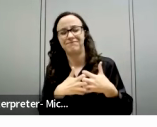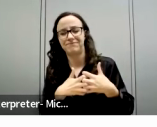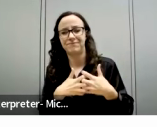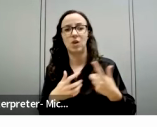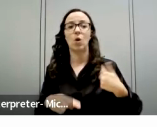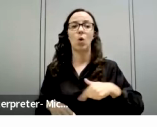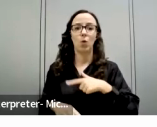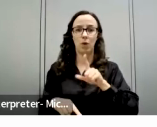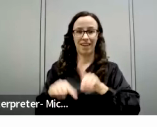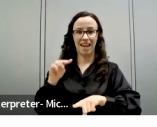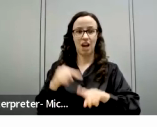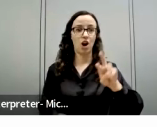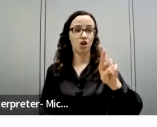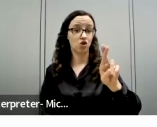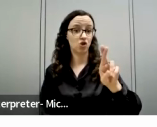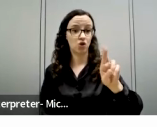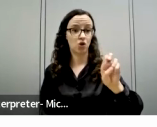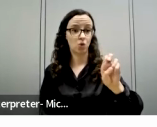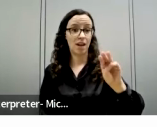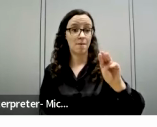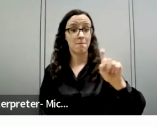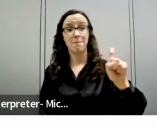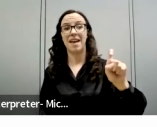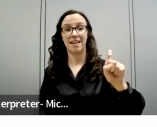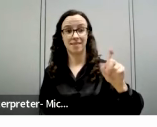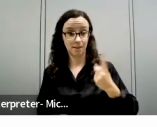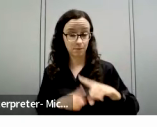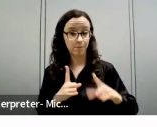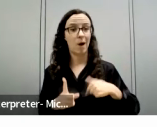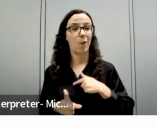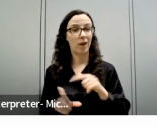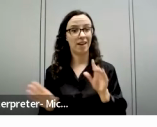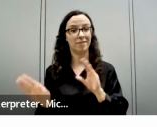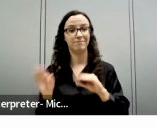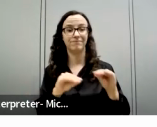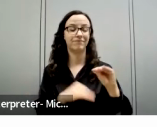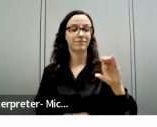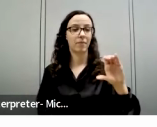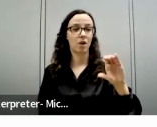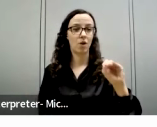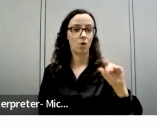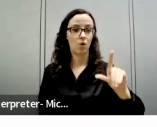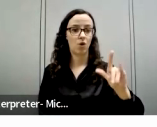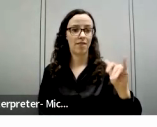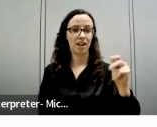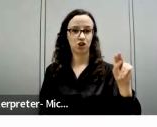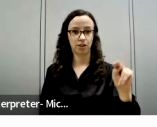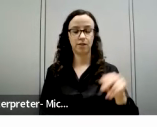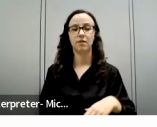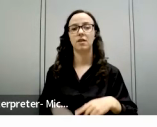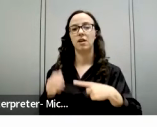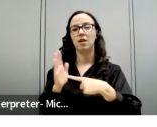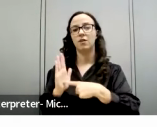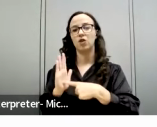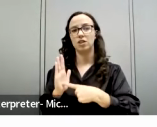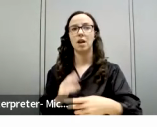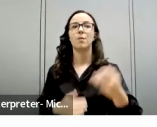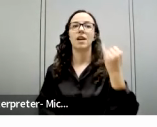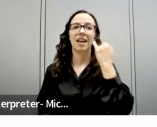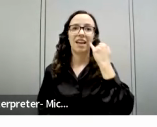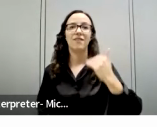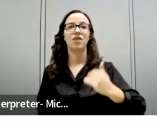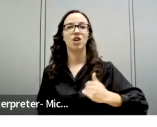can still put them together in a collection. And an example of that might be if you had something like a CC by SA